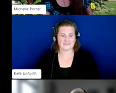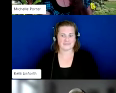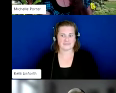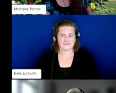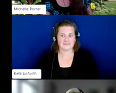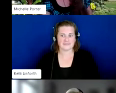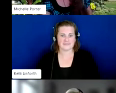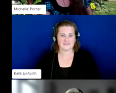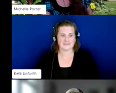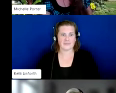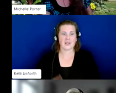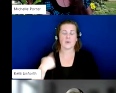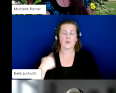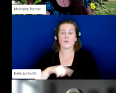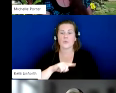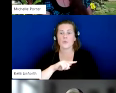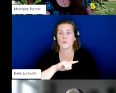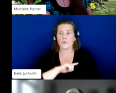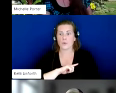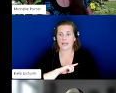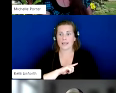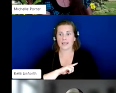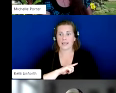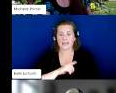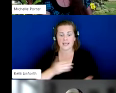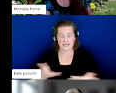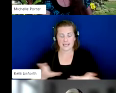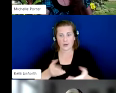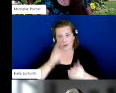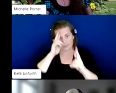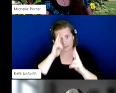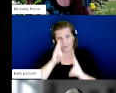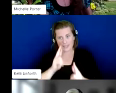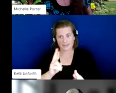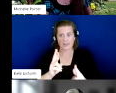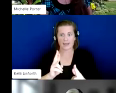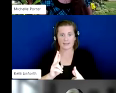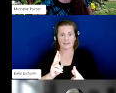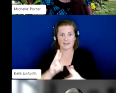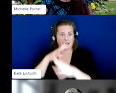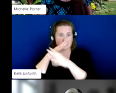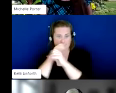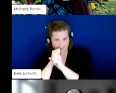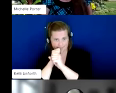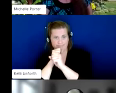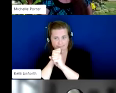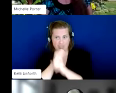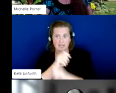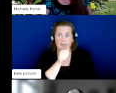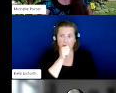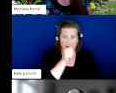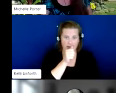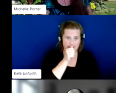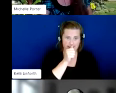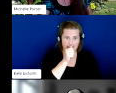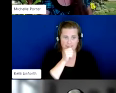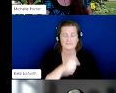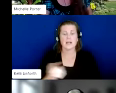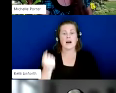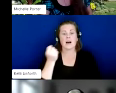We do respect people's privacy and confidentiality at these public events. And we do understand that some people may be